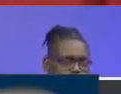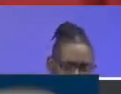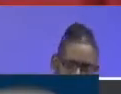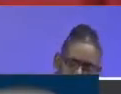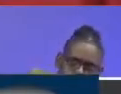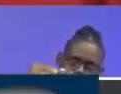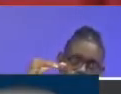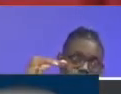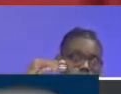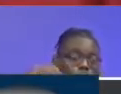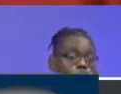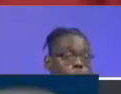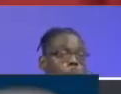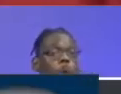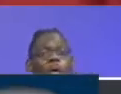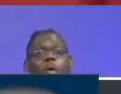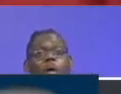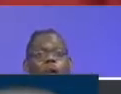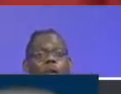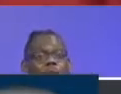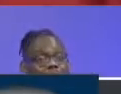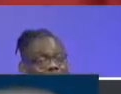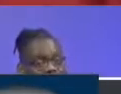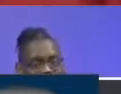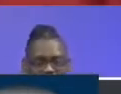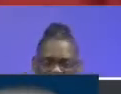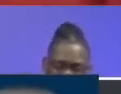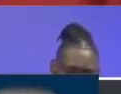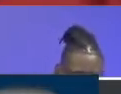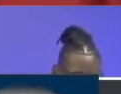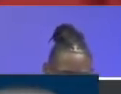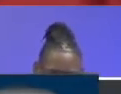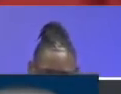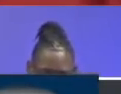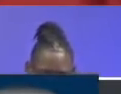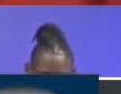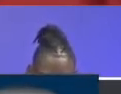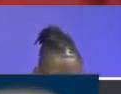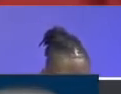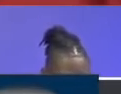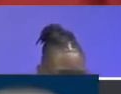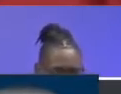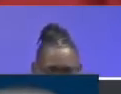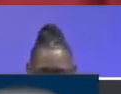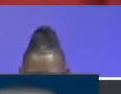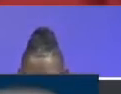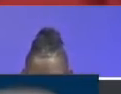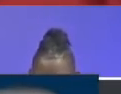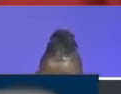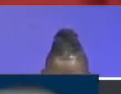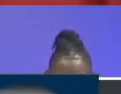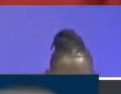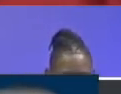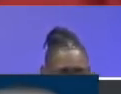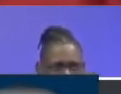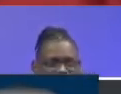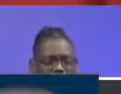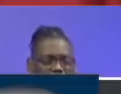team discussion on data analysis. In the countries where Omicron has anchored itself, there's a block. It